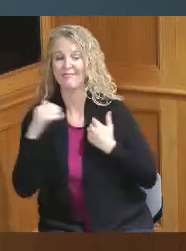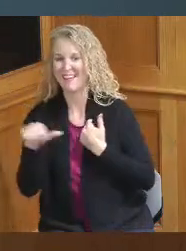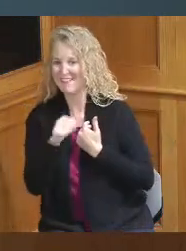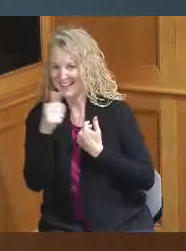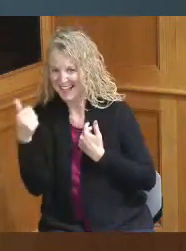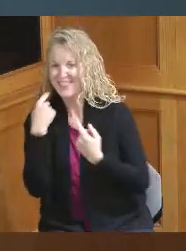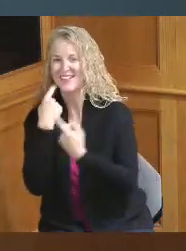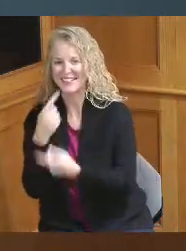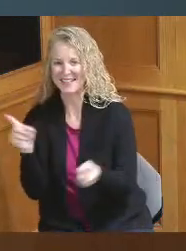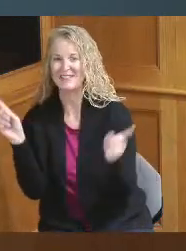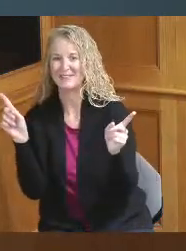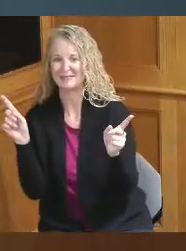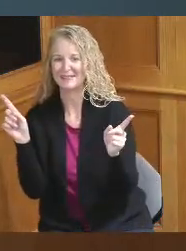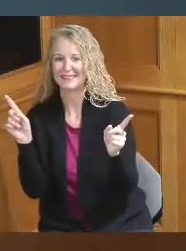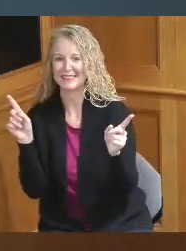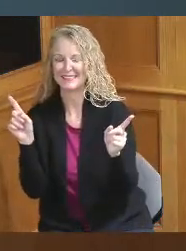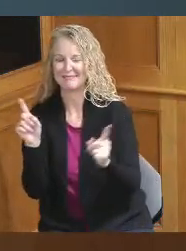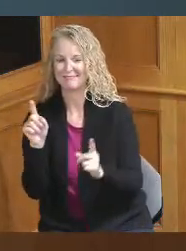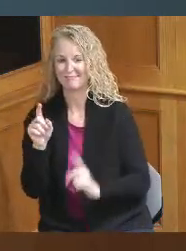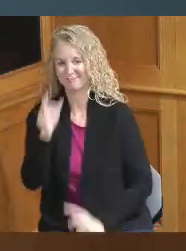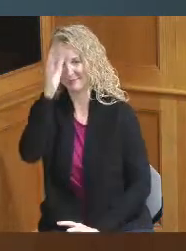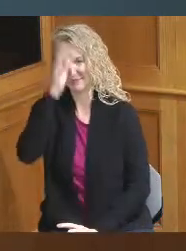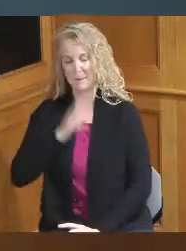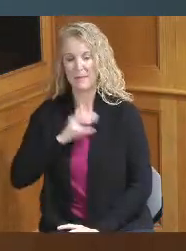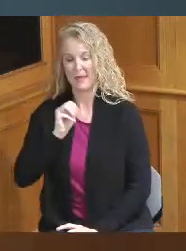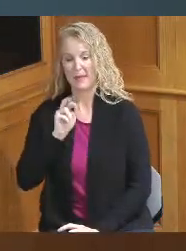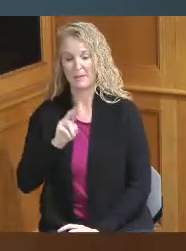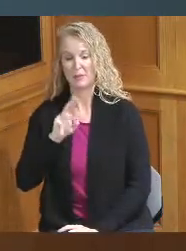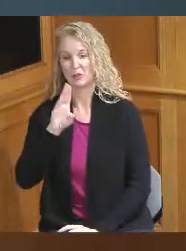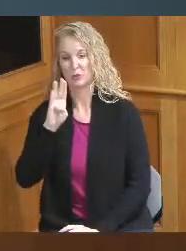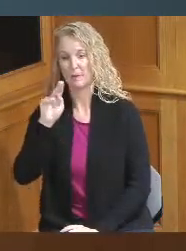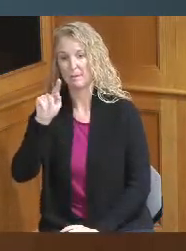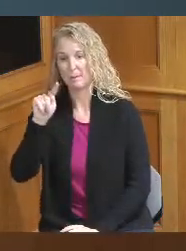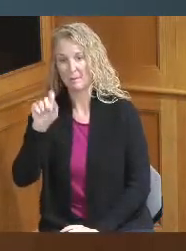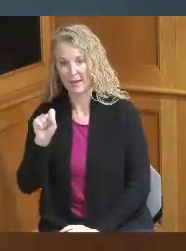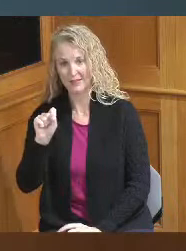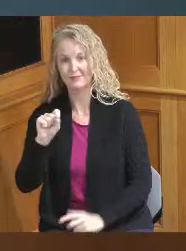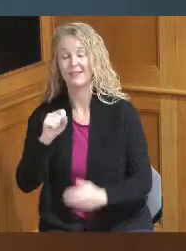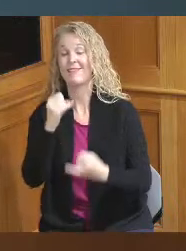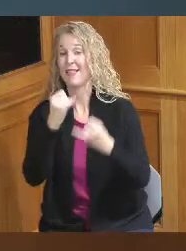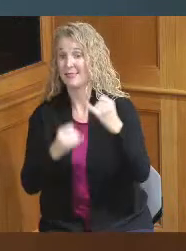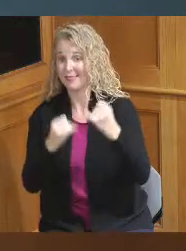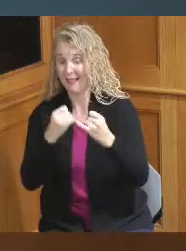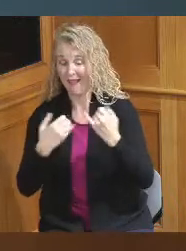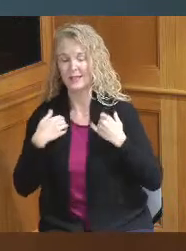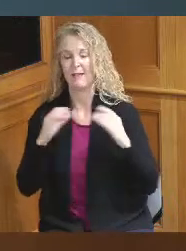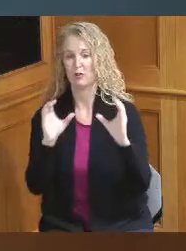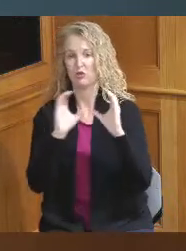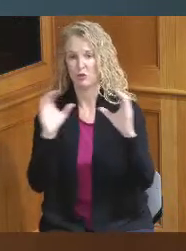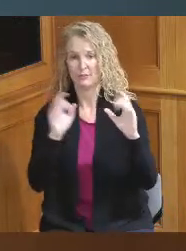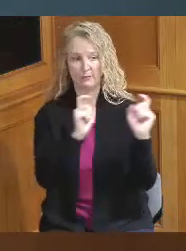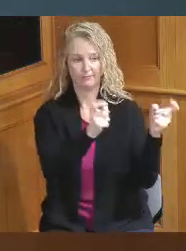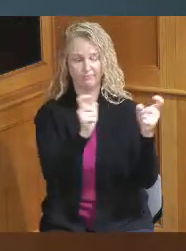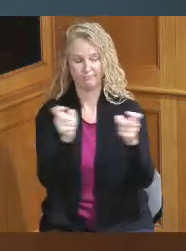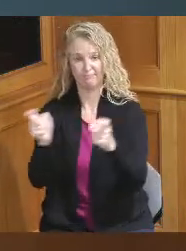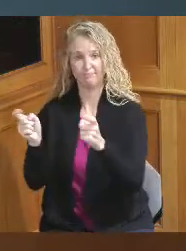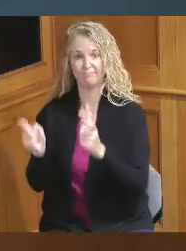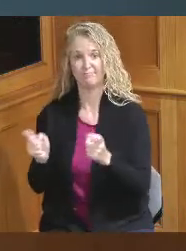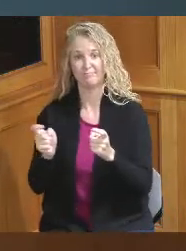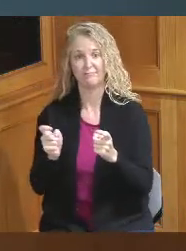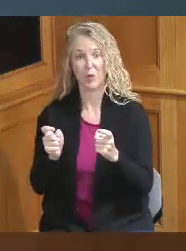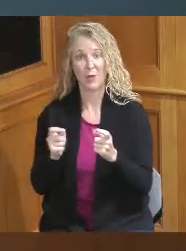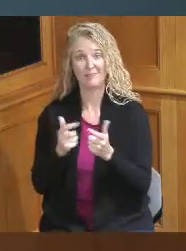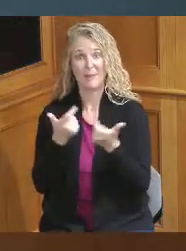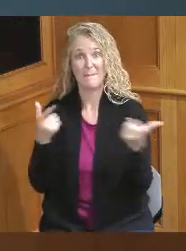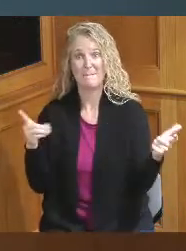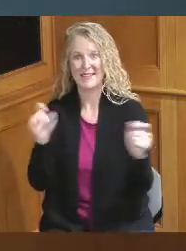another proclamation we're gonna have for Mr. Butts, and then we have the certificate presentation. Okay, so this is a big deal,